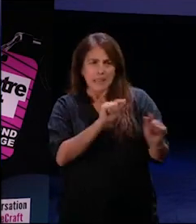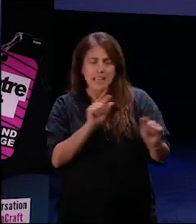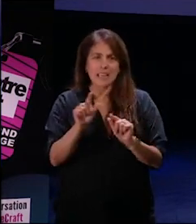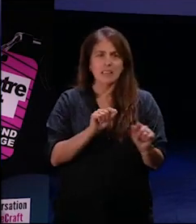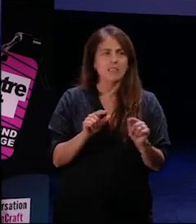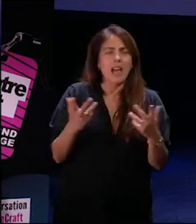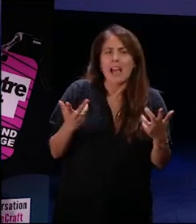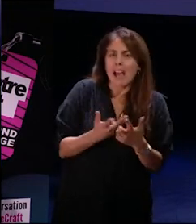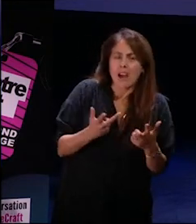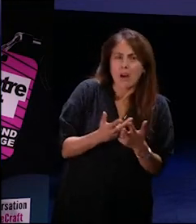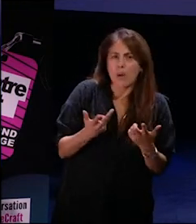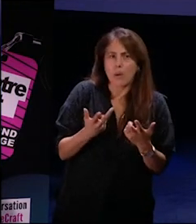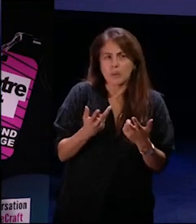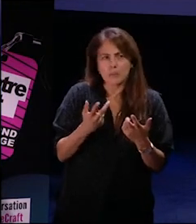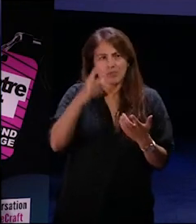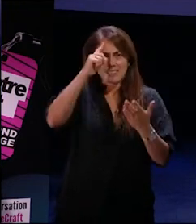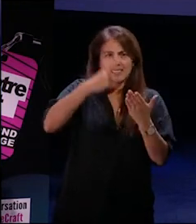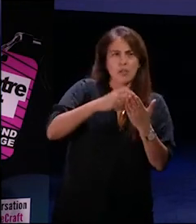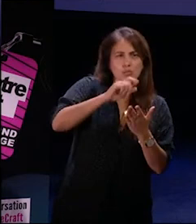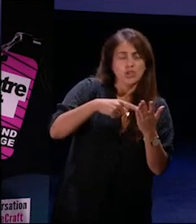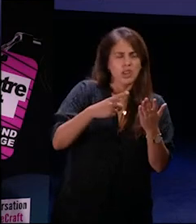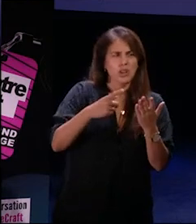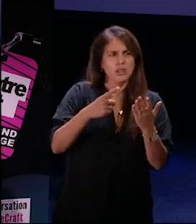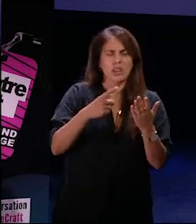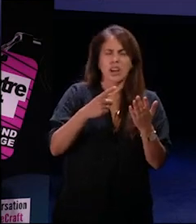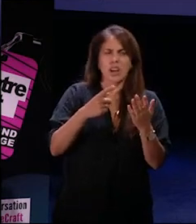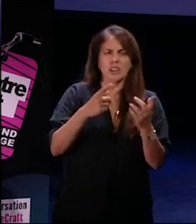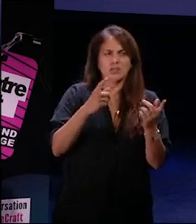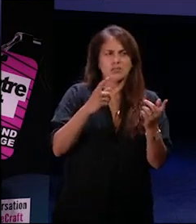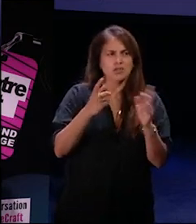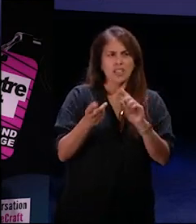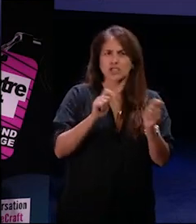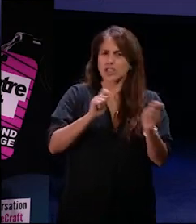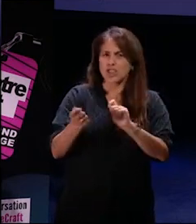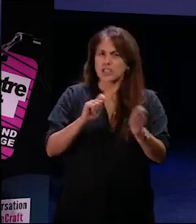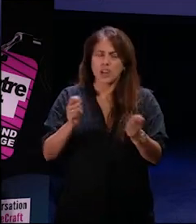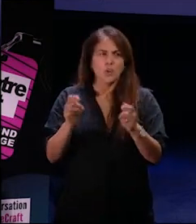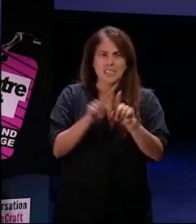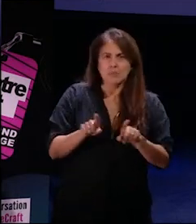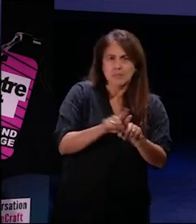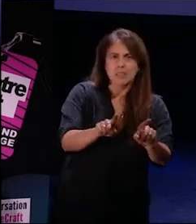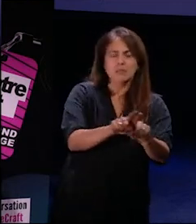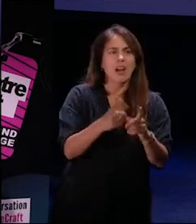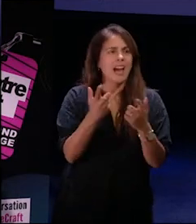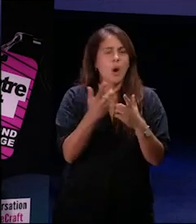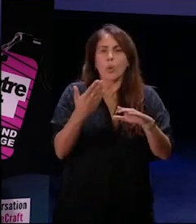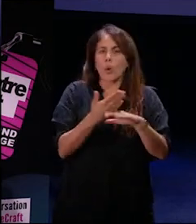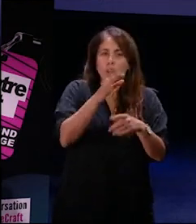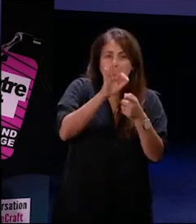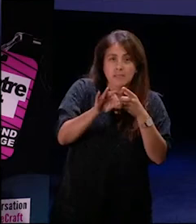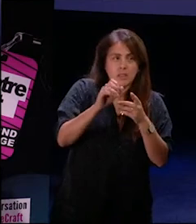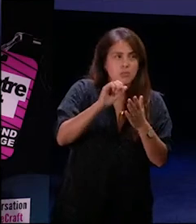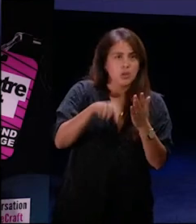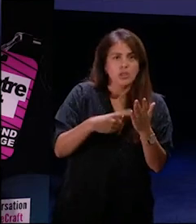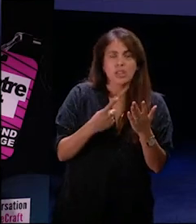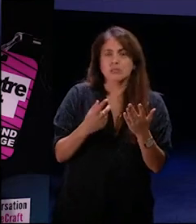it start? How does that change every time for you? How do you end up working on specific projects? And whether,